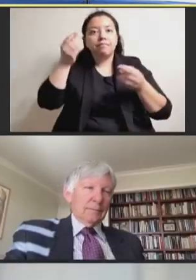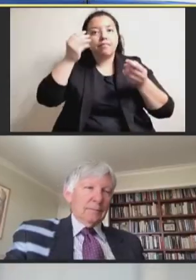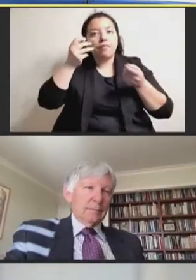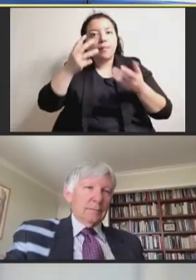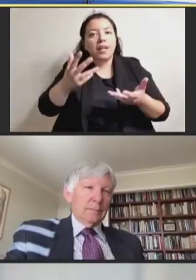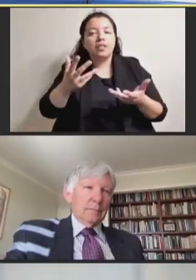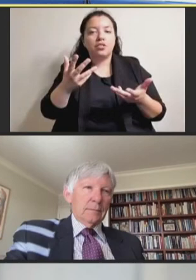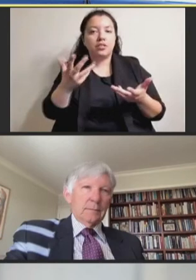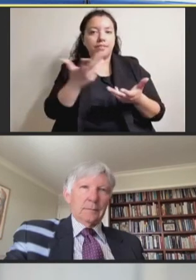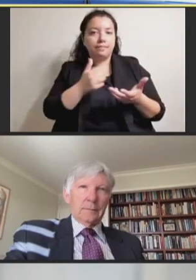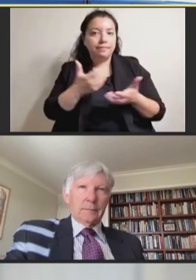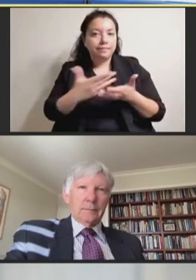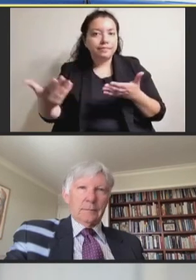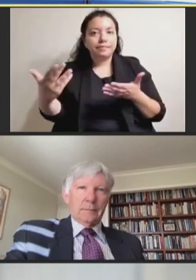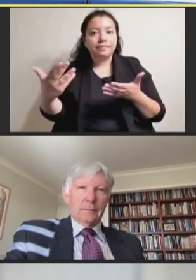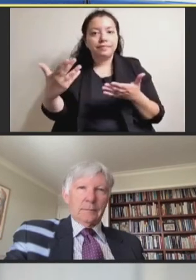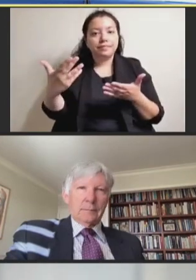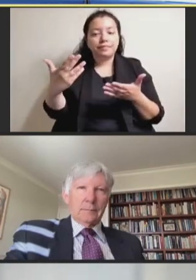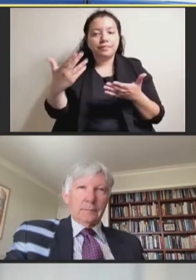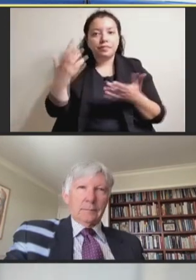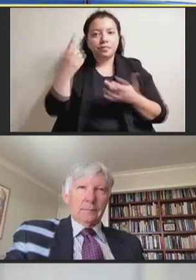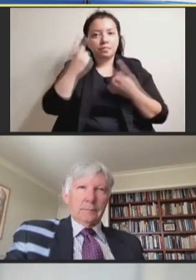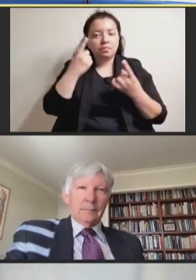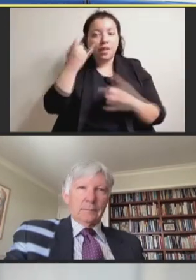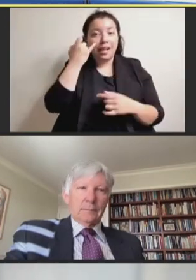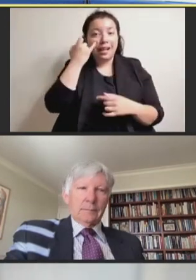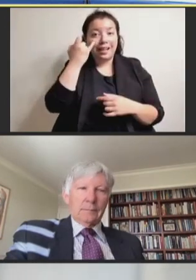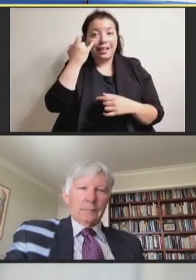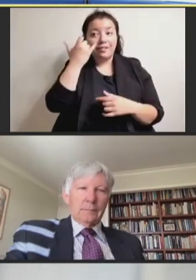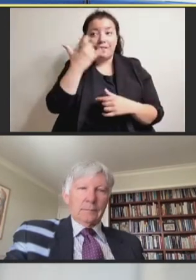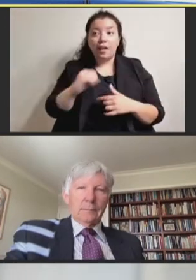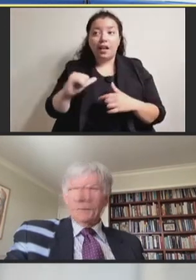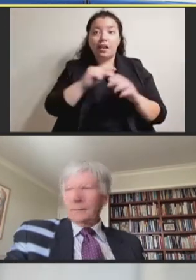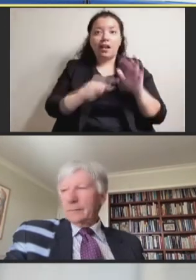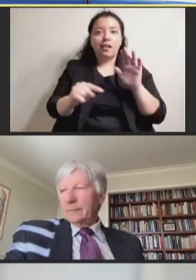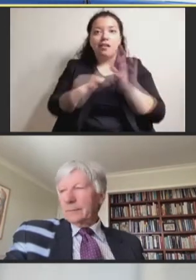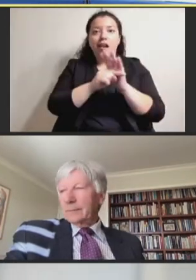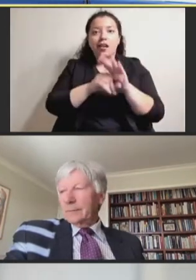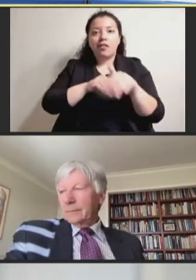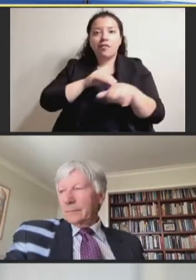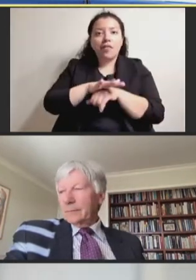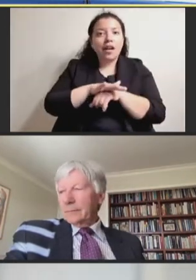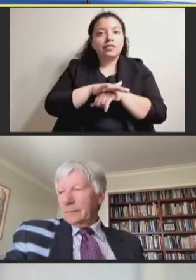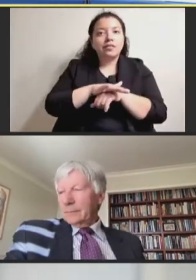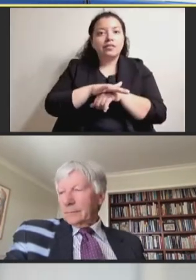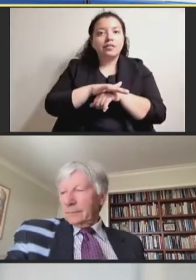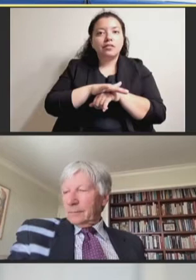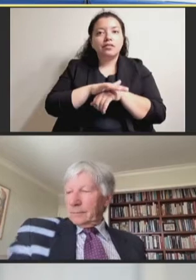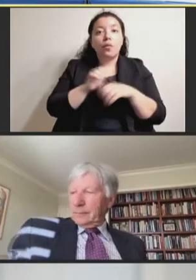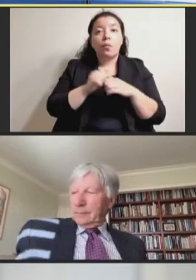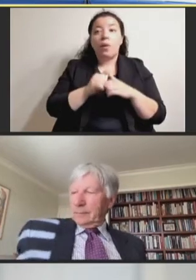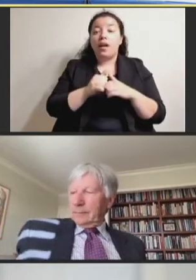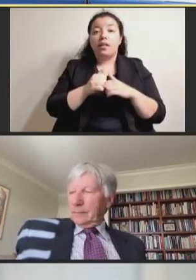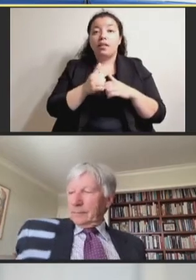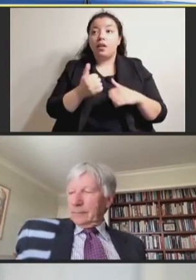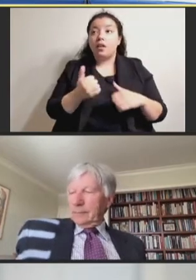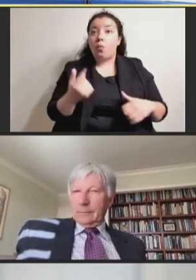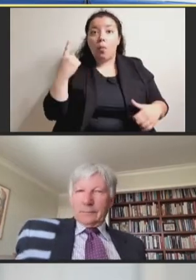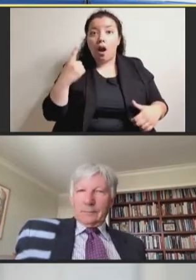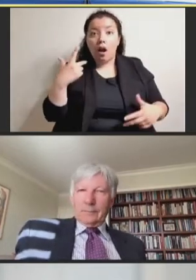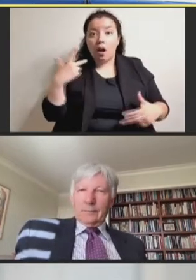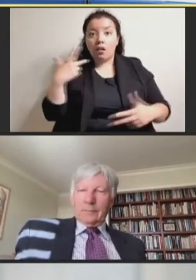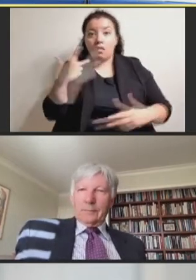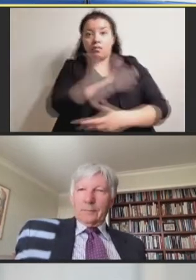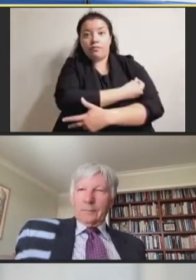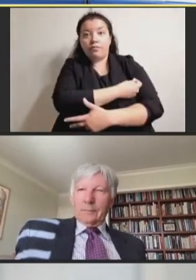whether having adverse effects with any one dose of the vaccine tends to correlate with having